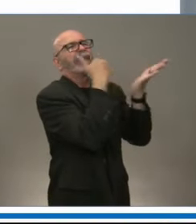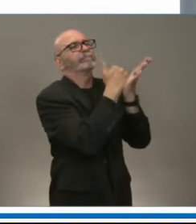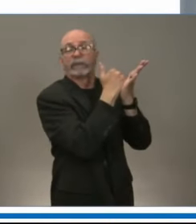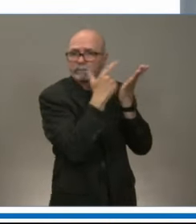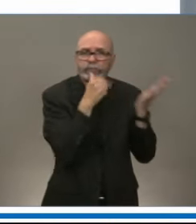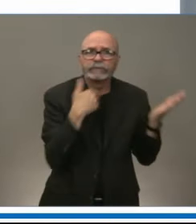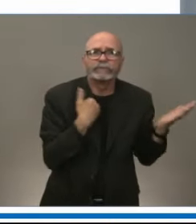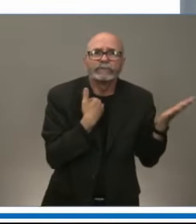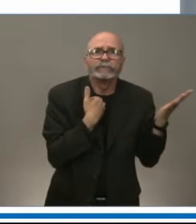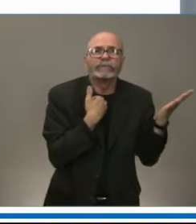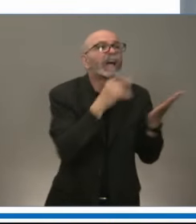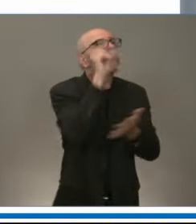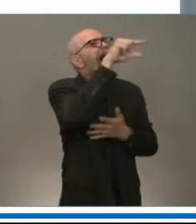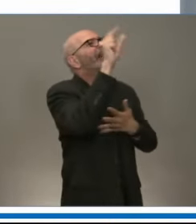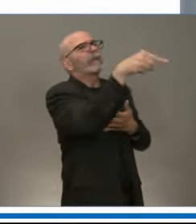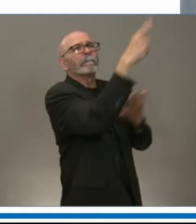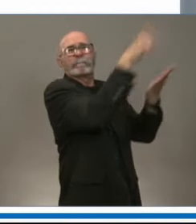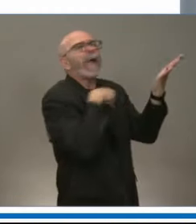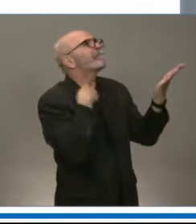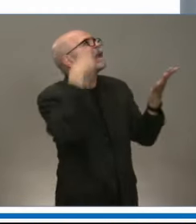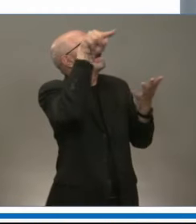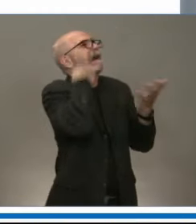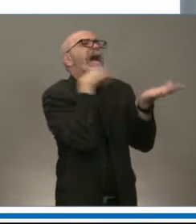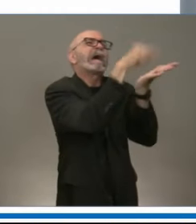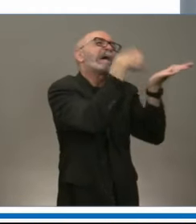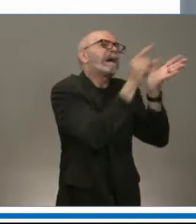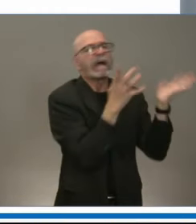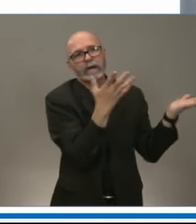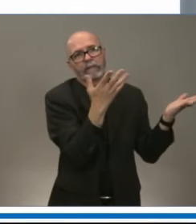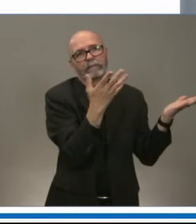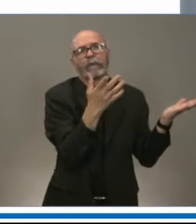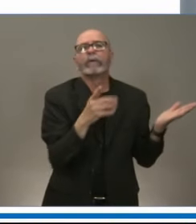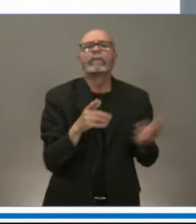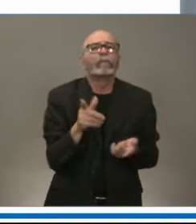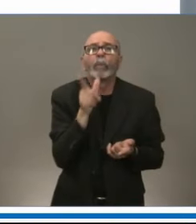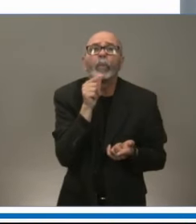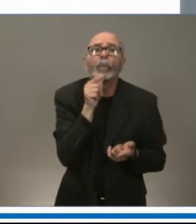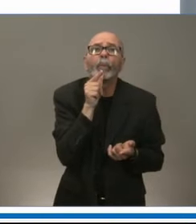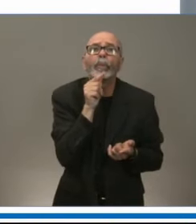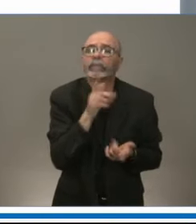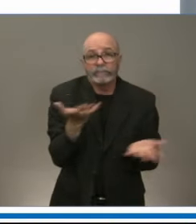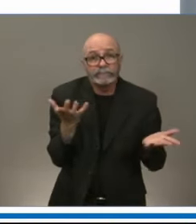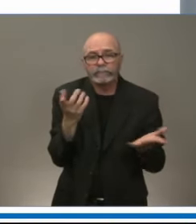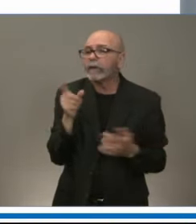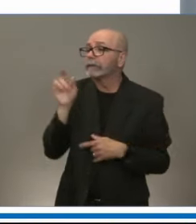government to pay for it, when all we have to do is stay the blazes home.